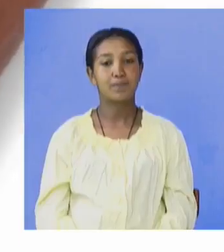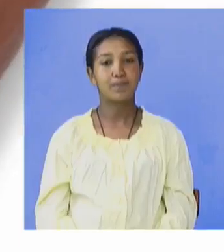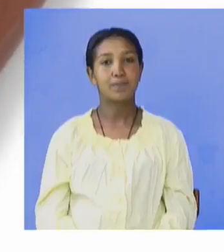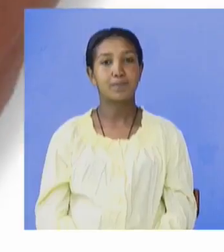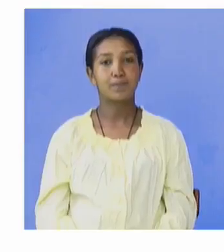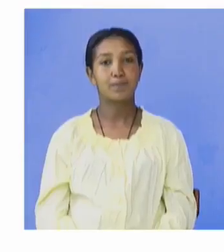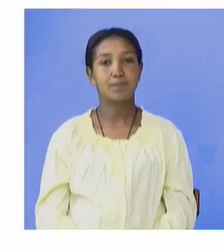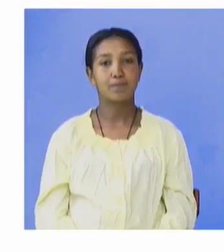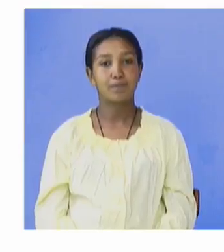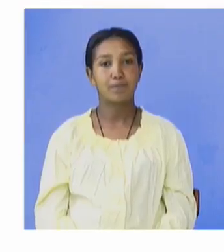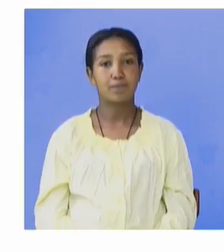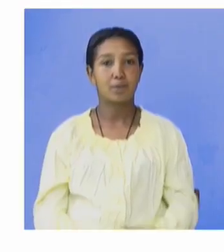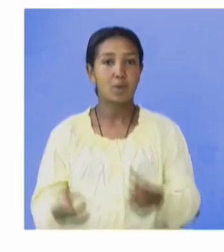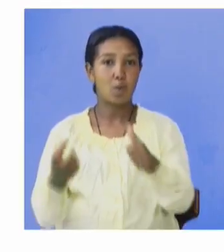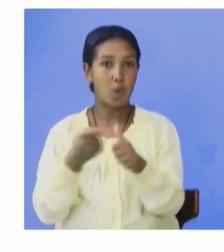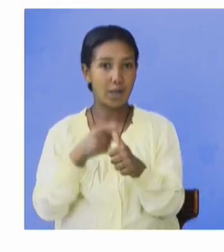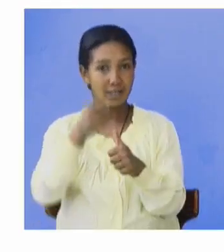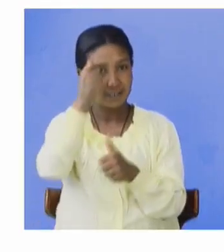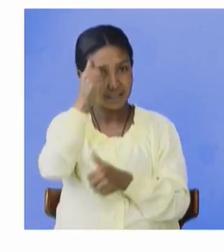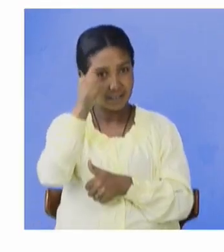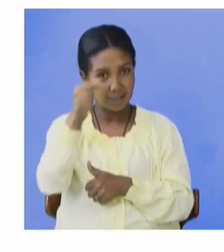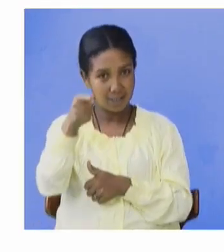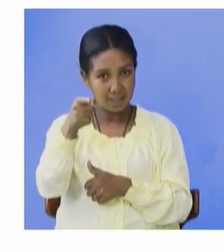One, he